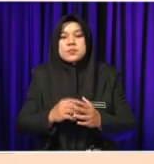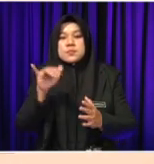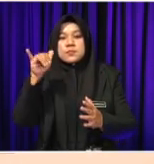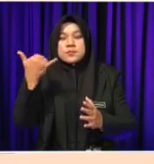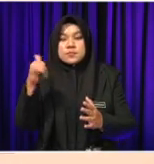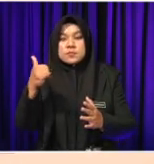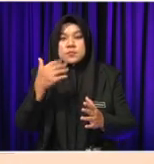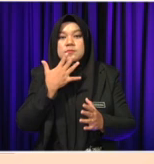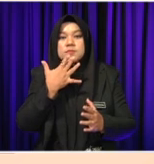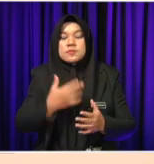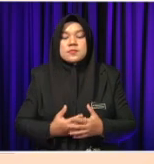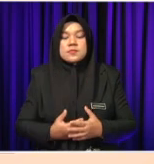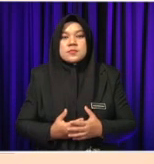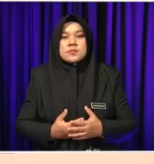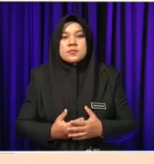color?